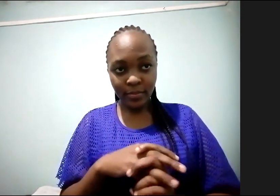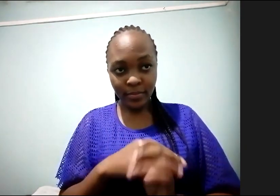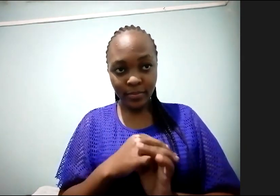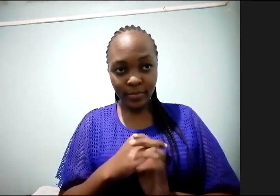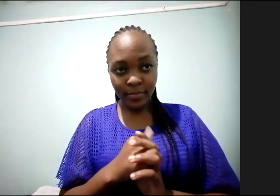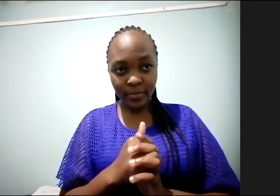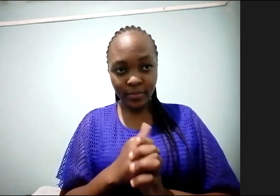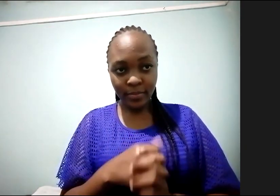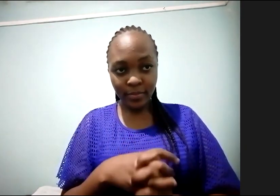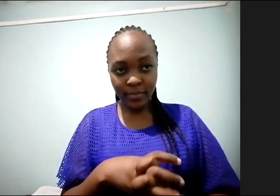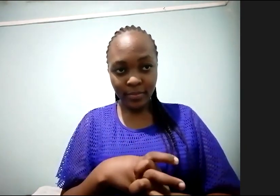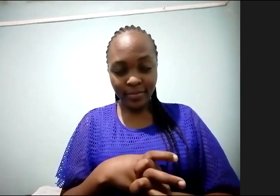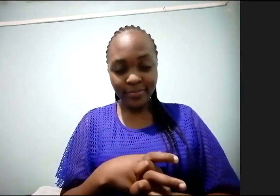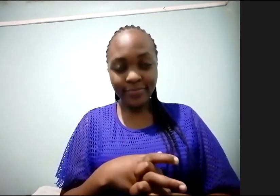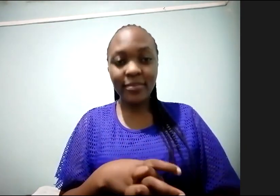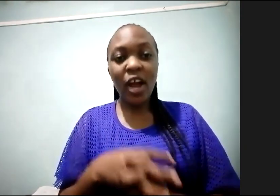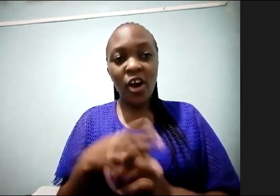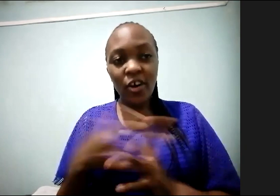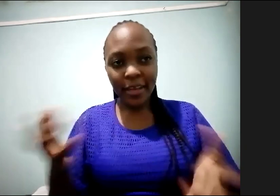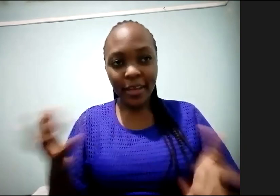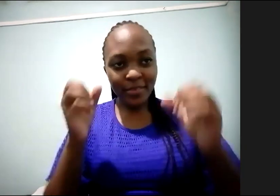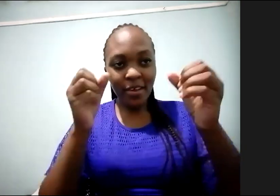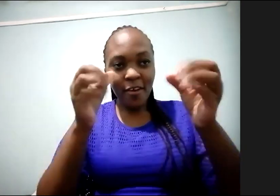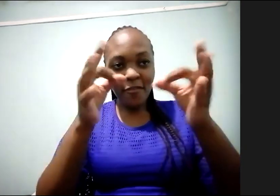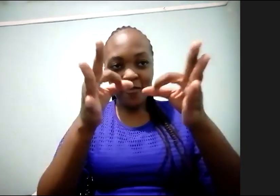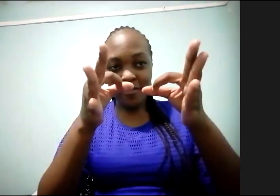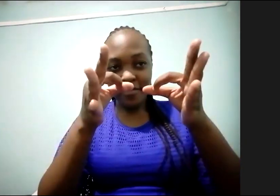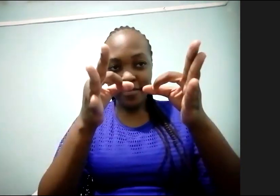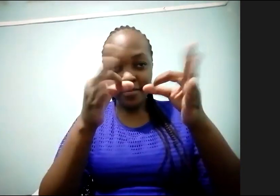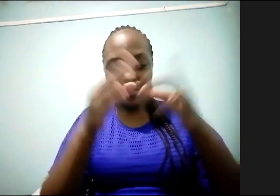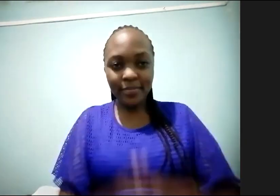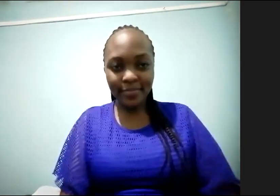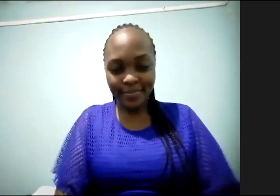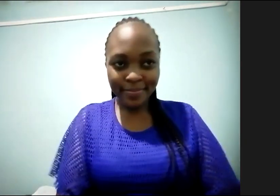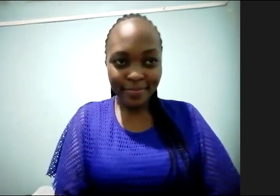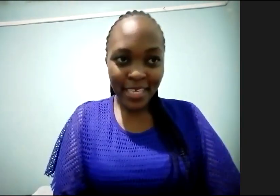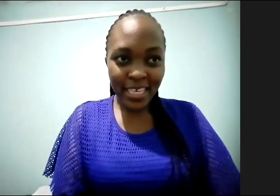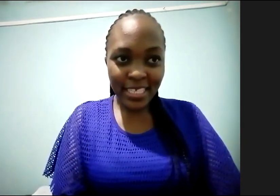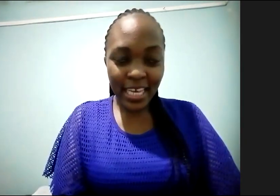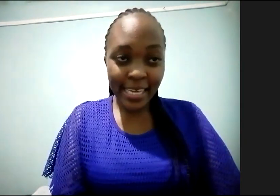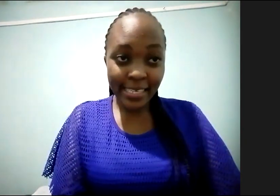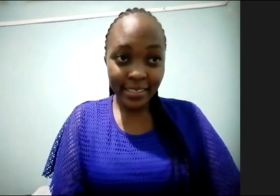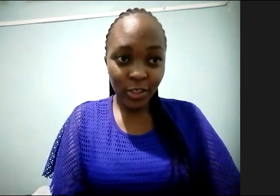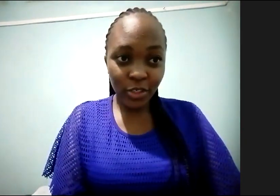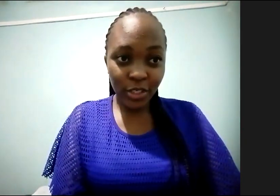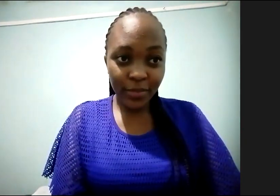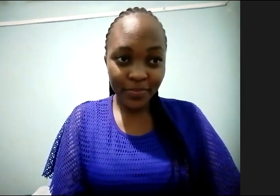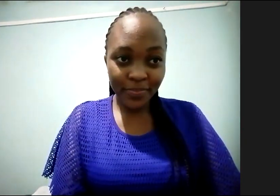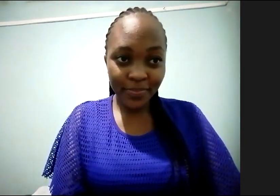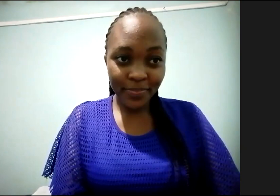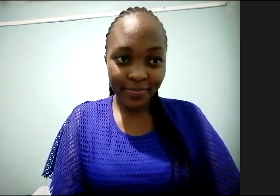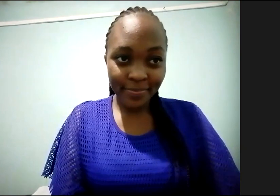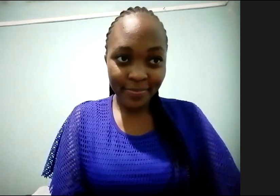Okay, we can proceed, Abigail. Okay. Abigail, can you hear me? Yes, I can, George.